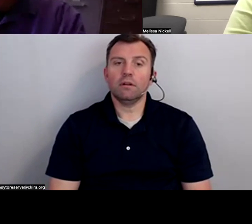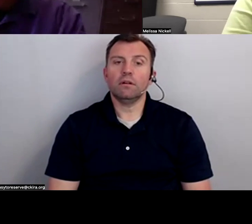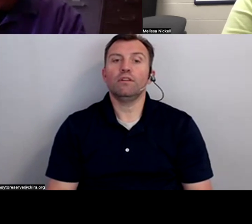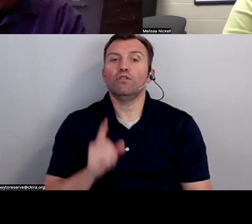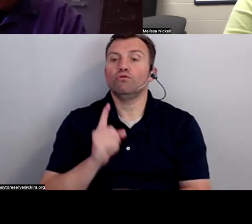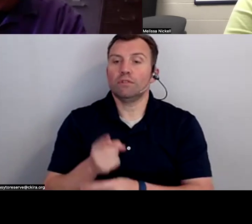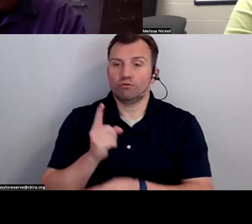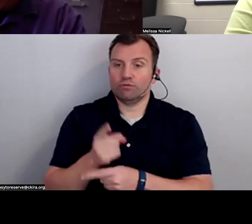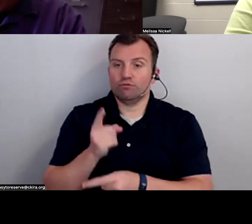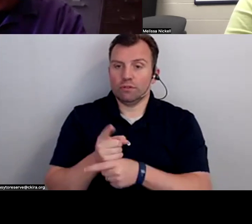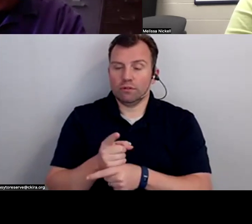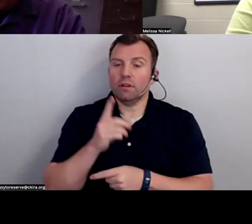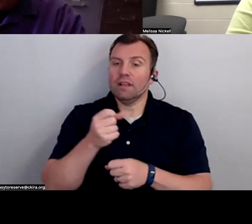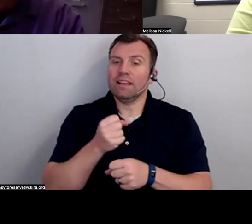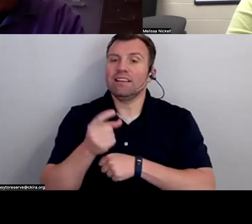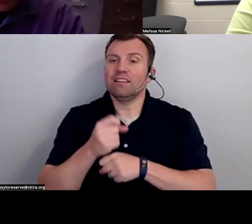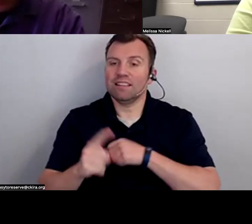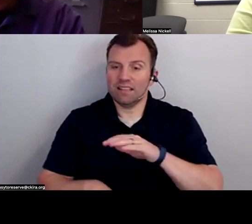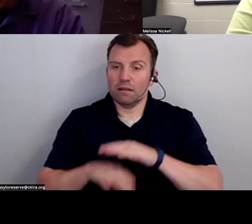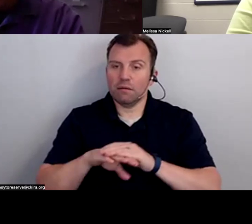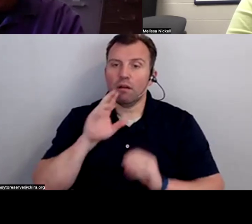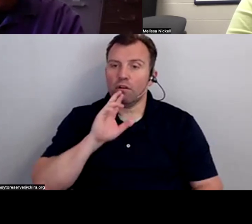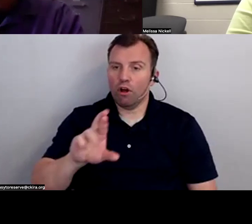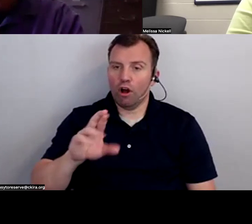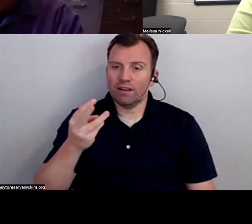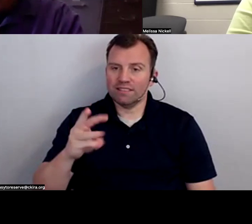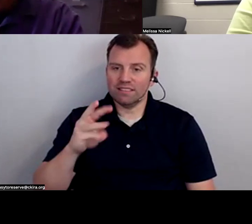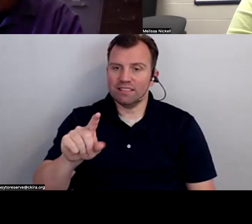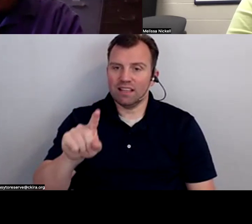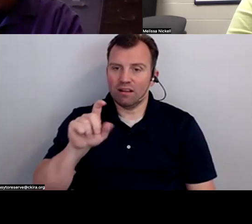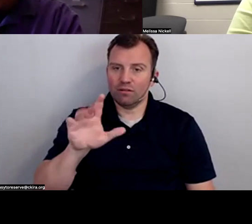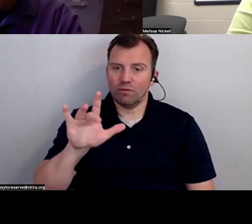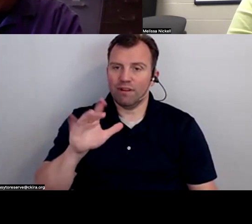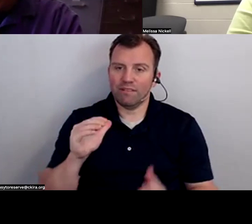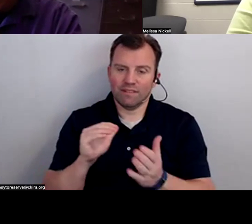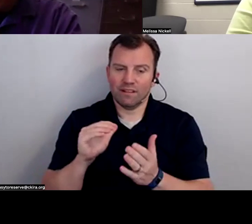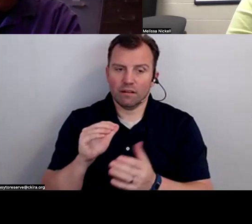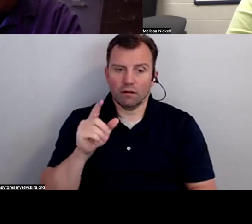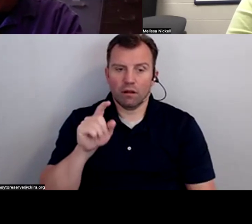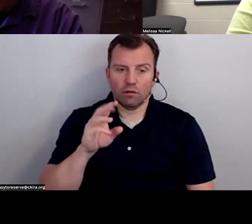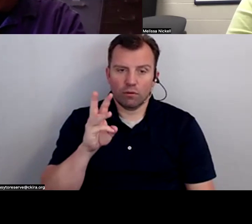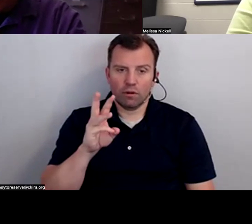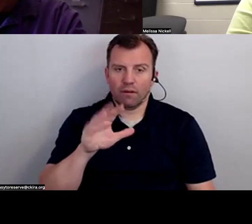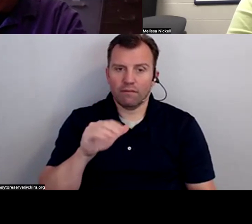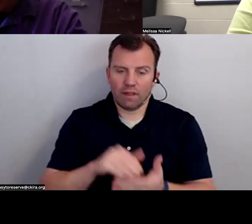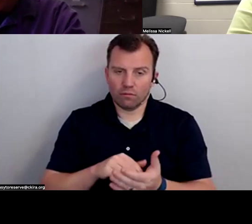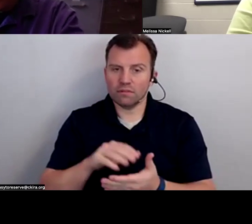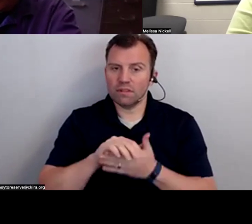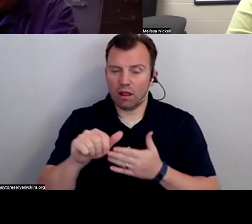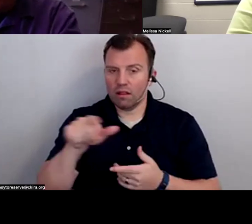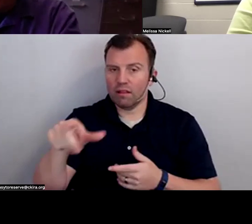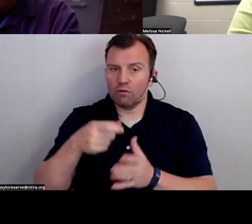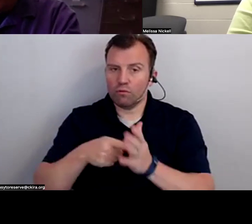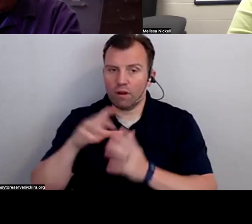Right. So the yearly max for the R16s is $125,000, and they do require